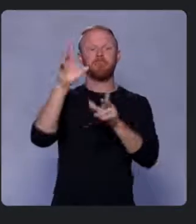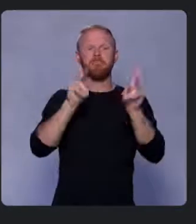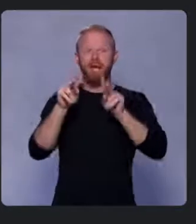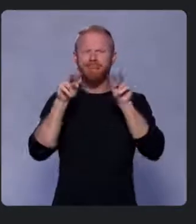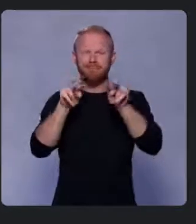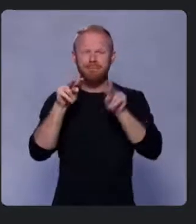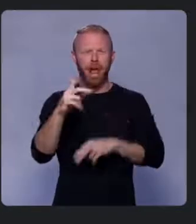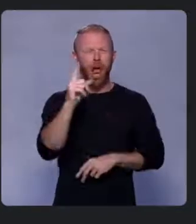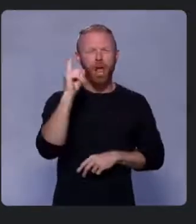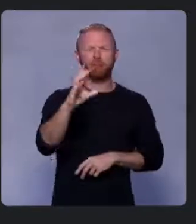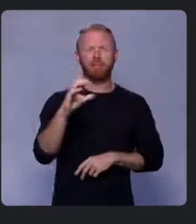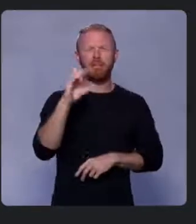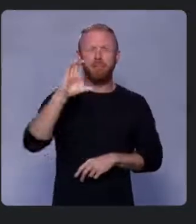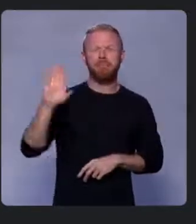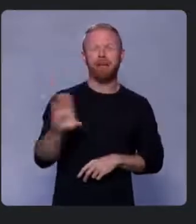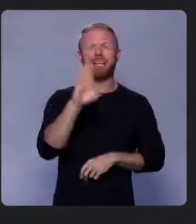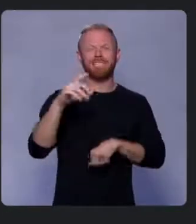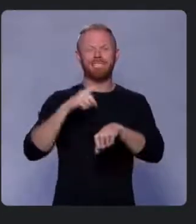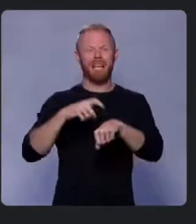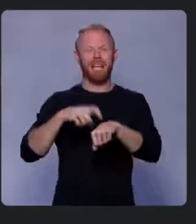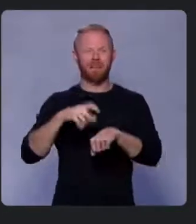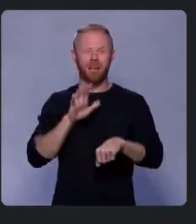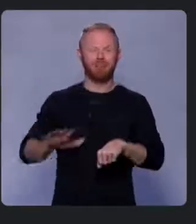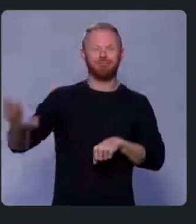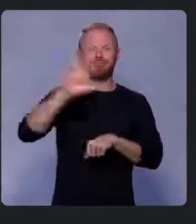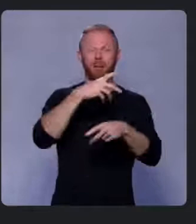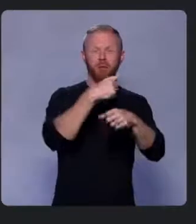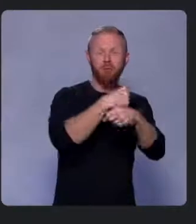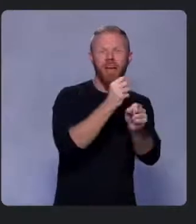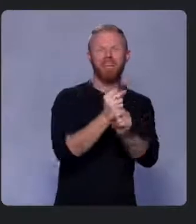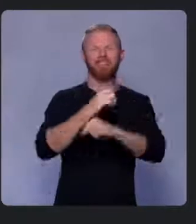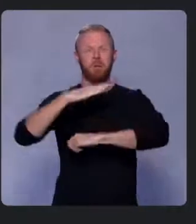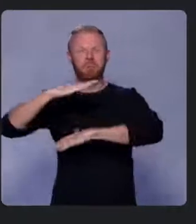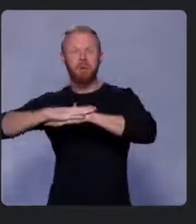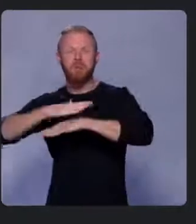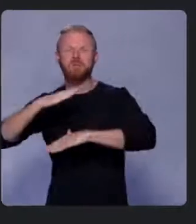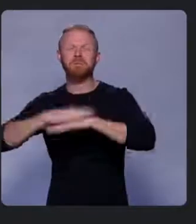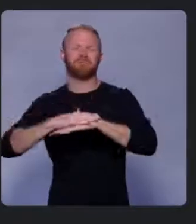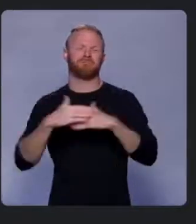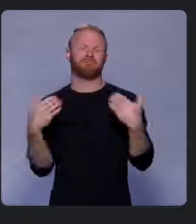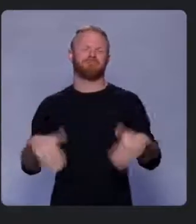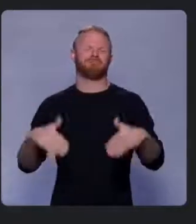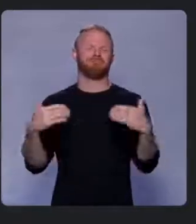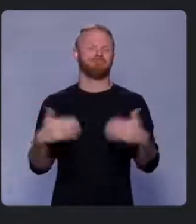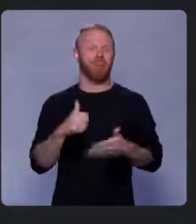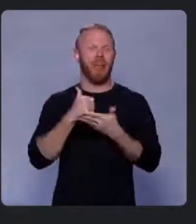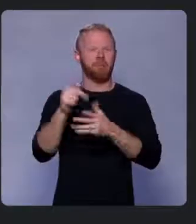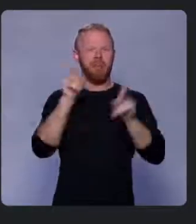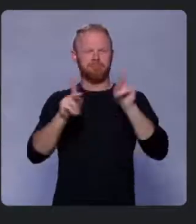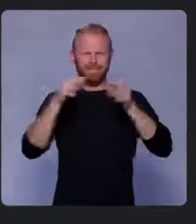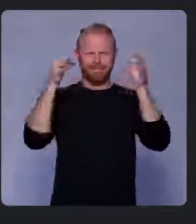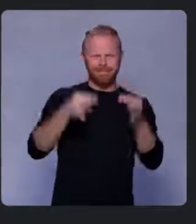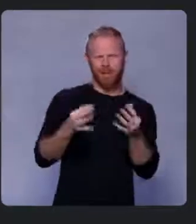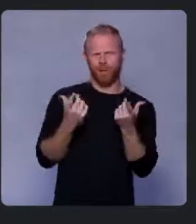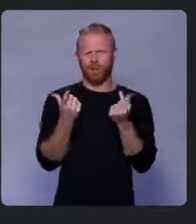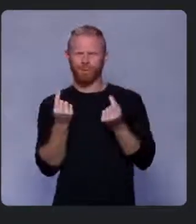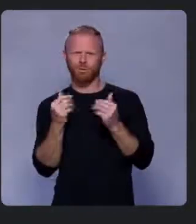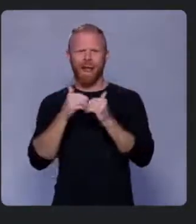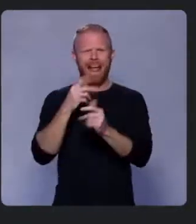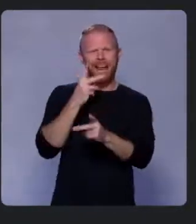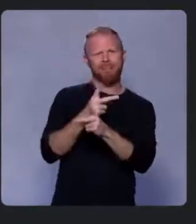times across our products and platforms. It continues to help people make decisions and keep their families